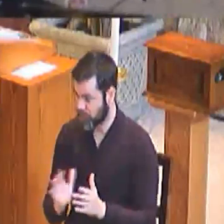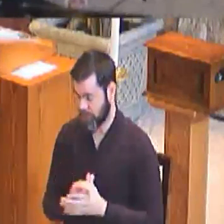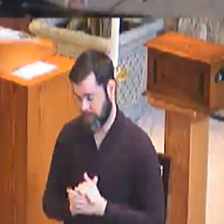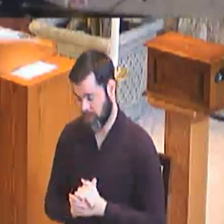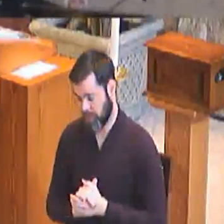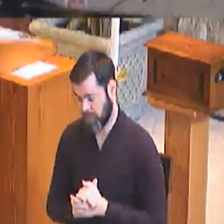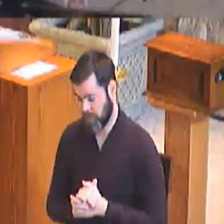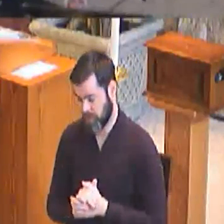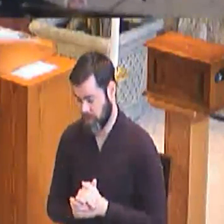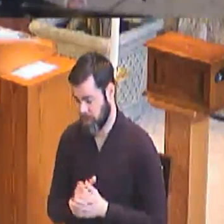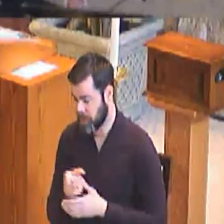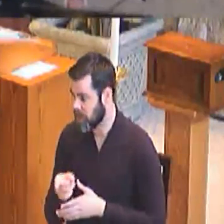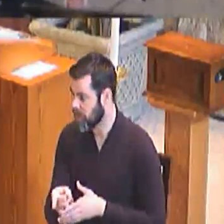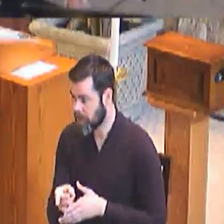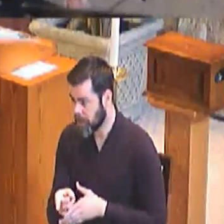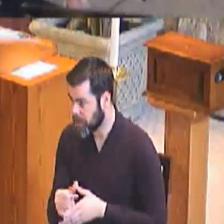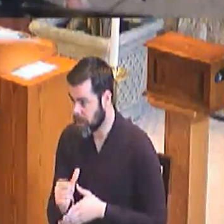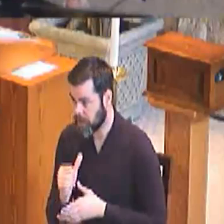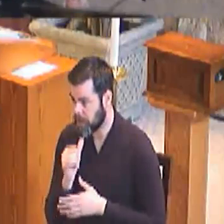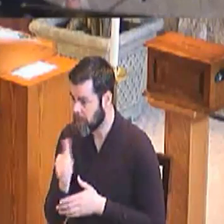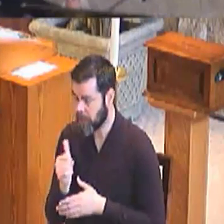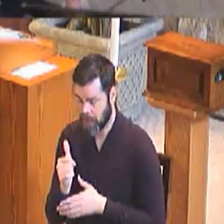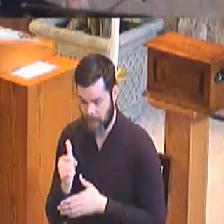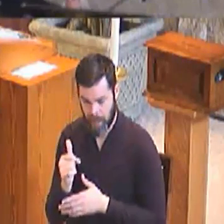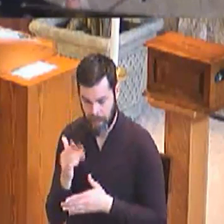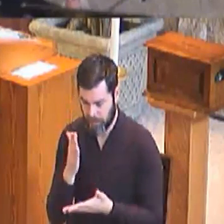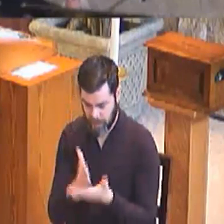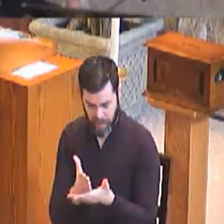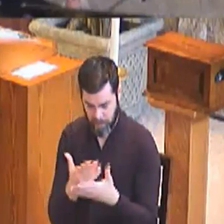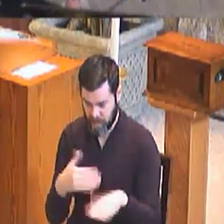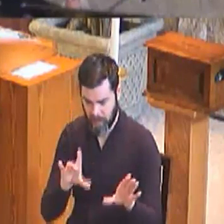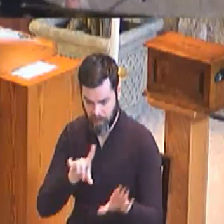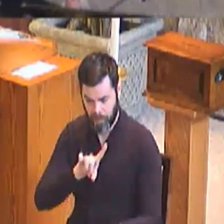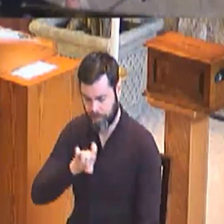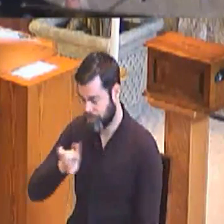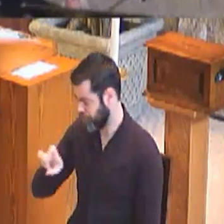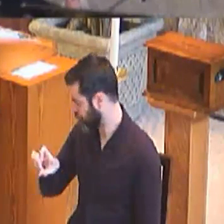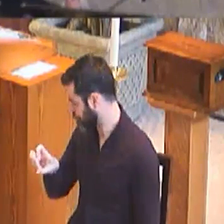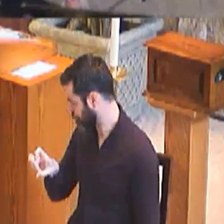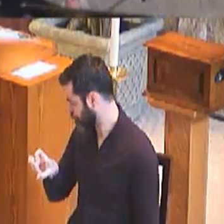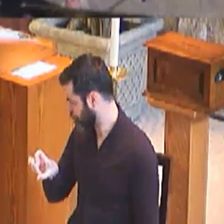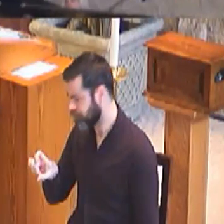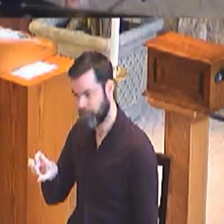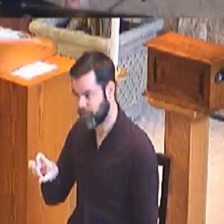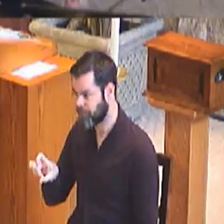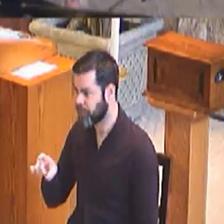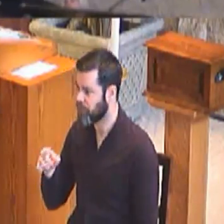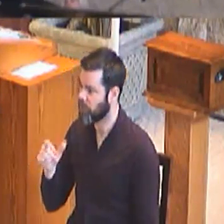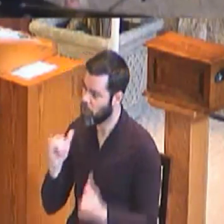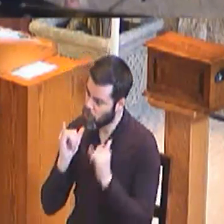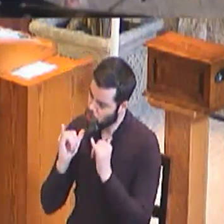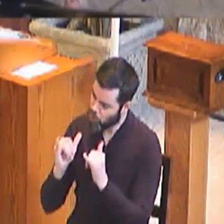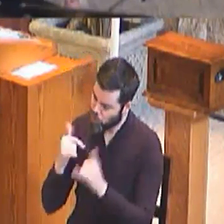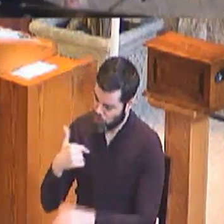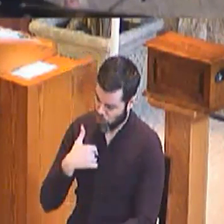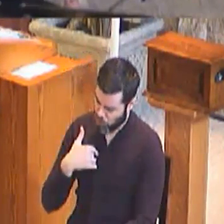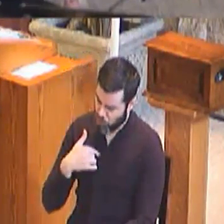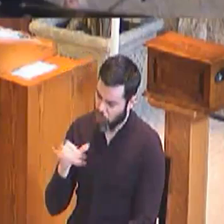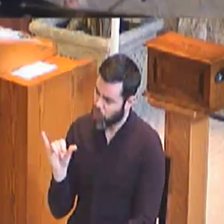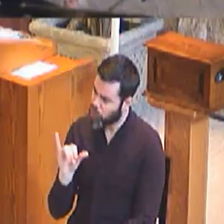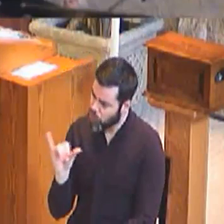just like Jesus, he did not turn back. And we are called not to turn back when things get